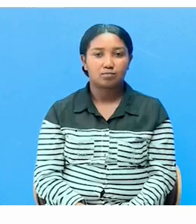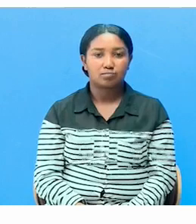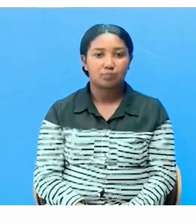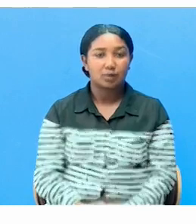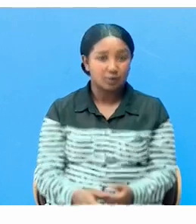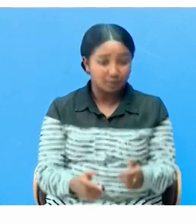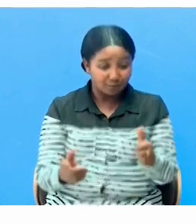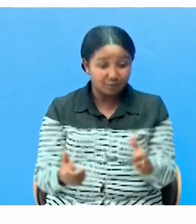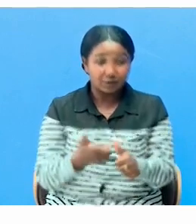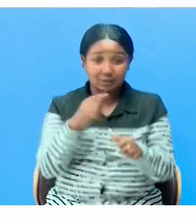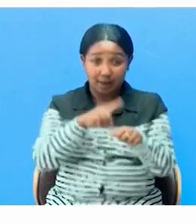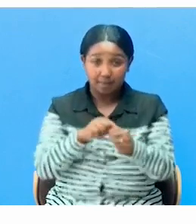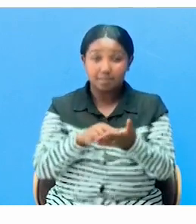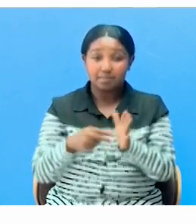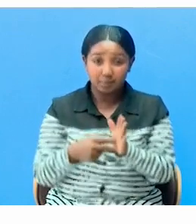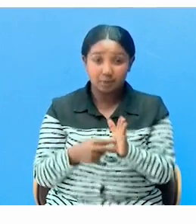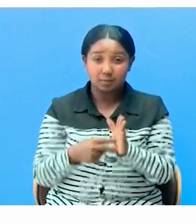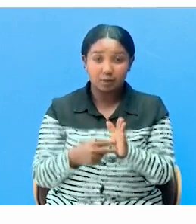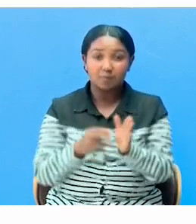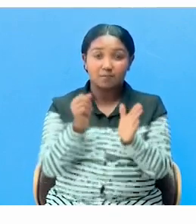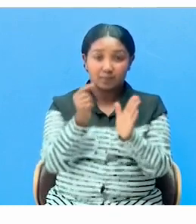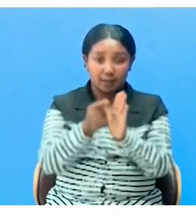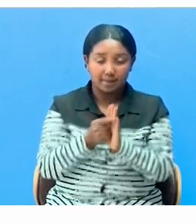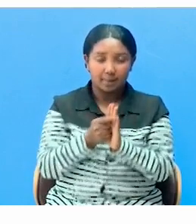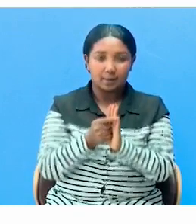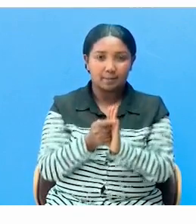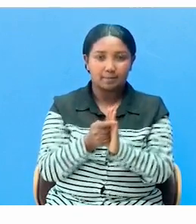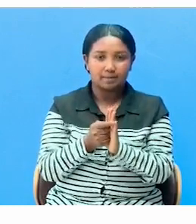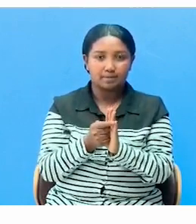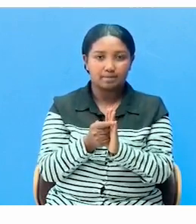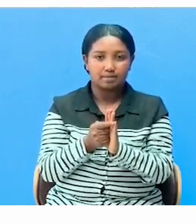For the first time, it means that, for example,